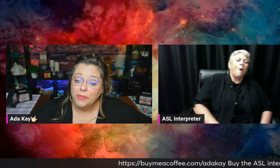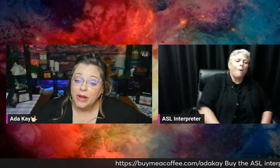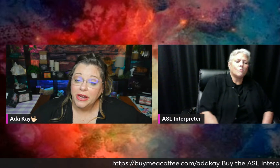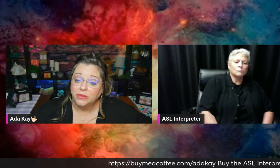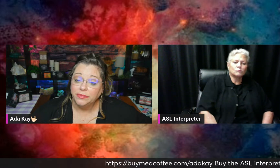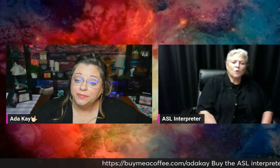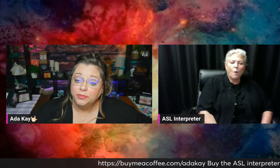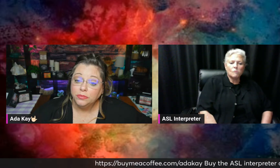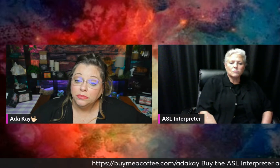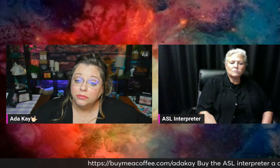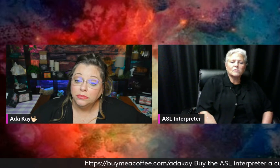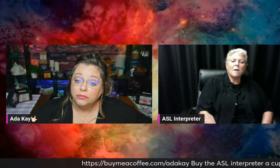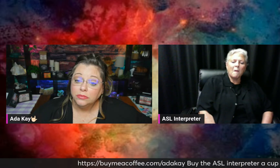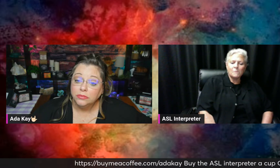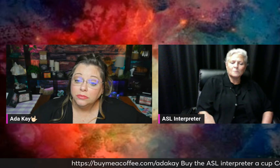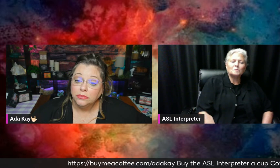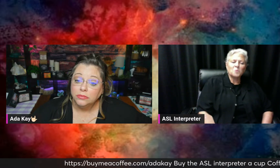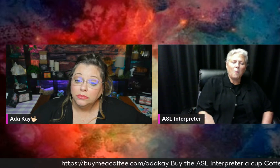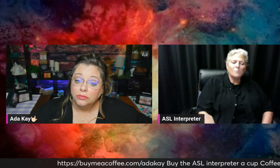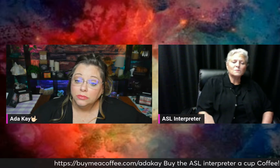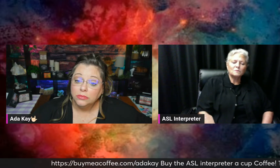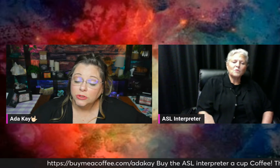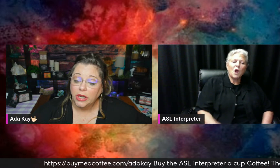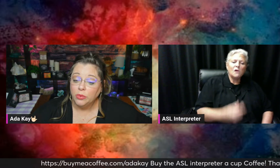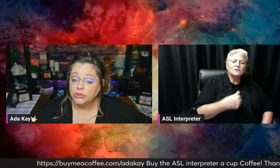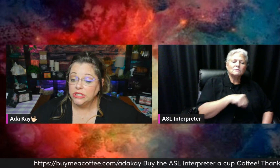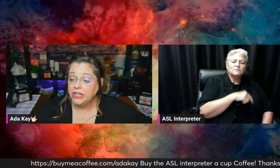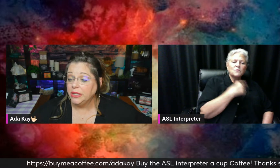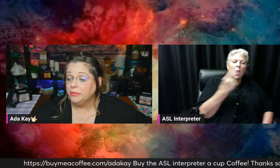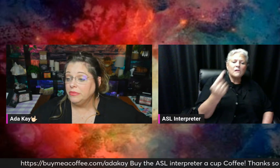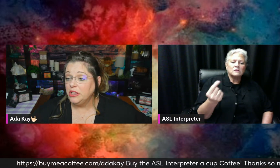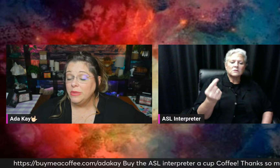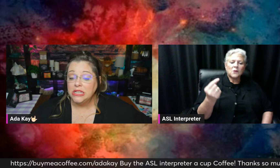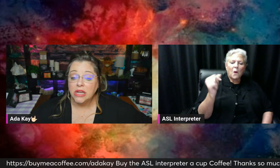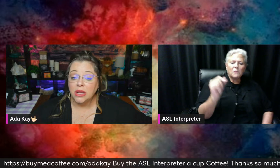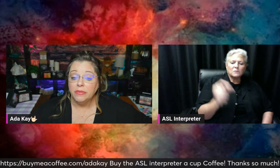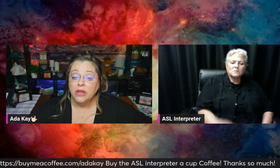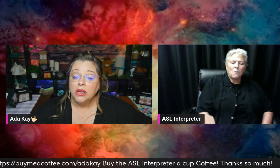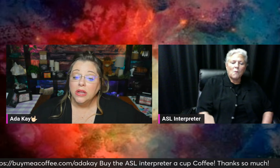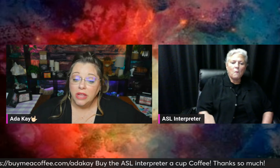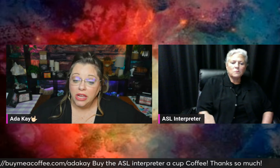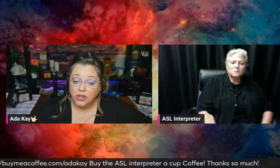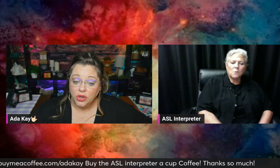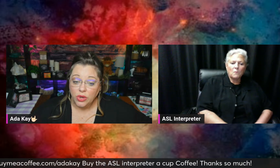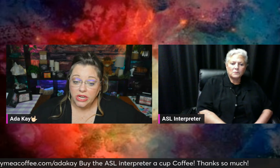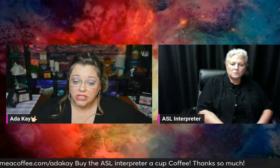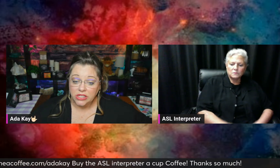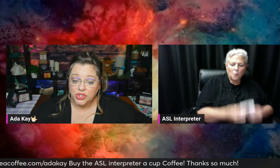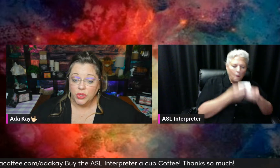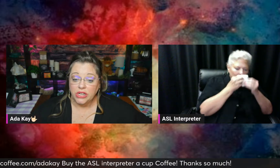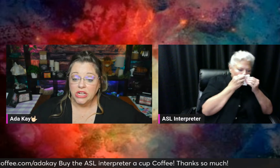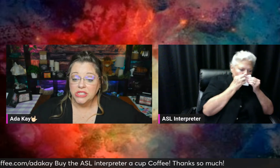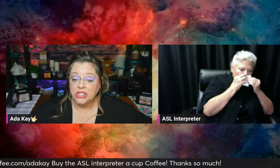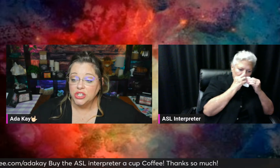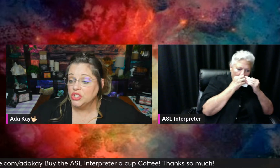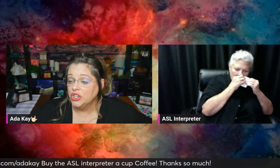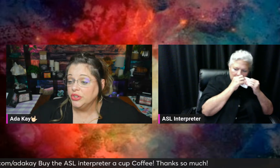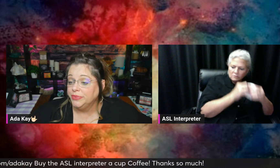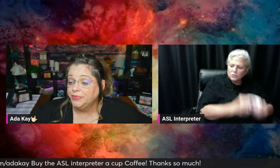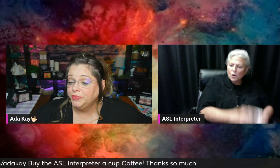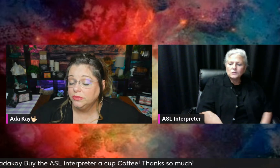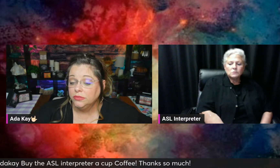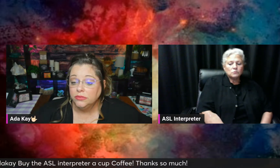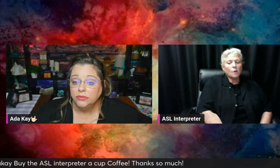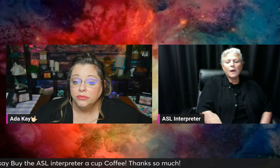You need my help? Well, okay, we'll set it up. In the meantime, they can donate to this one, and I'll send it to